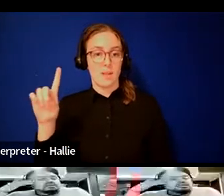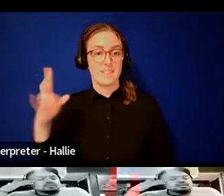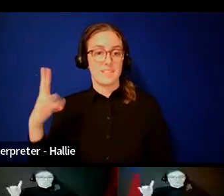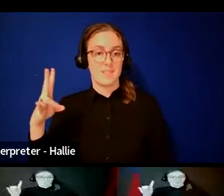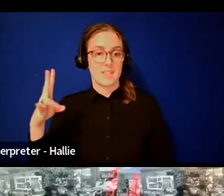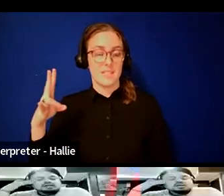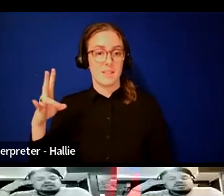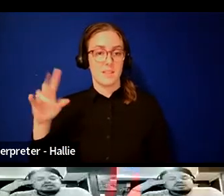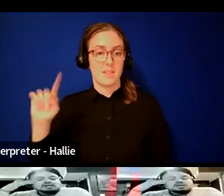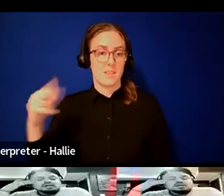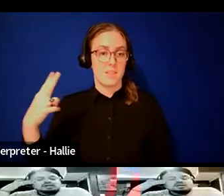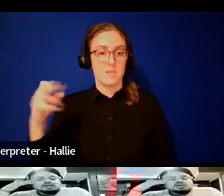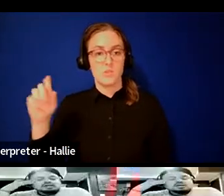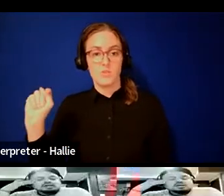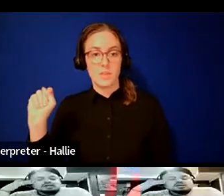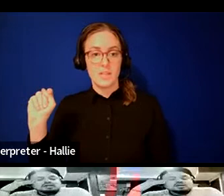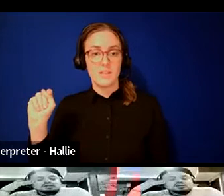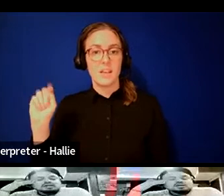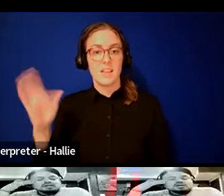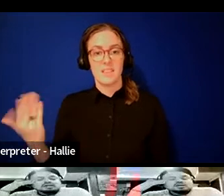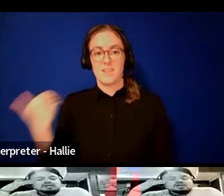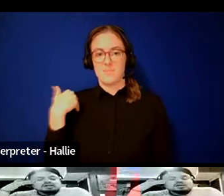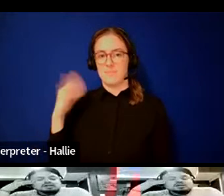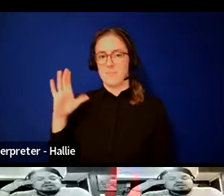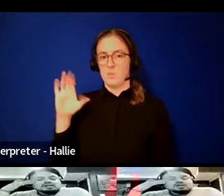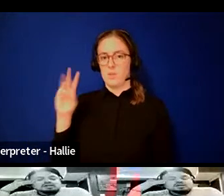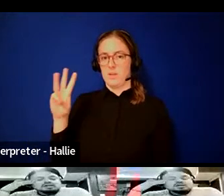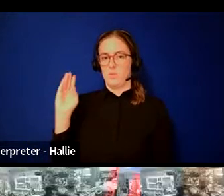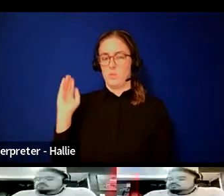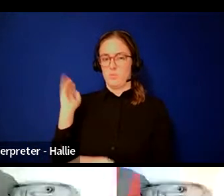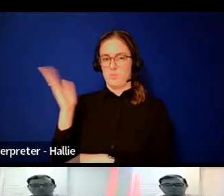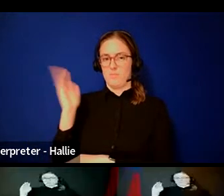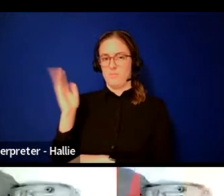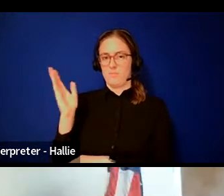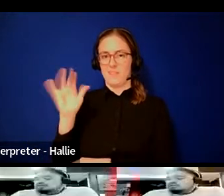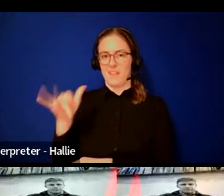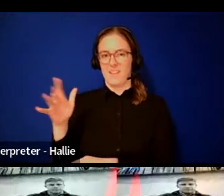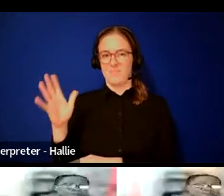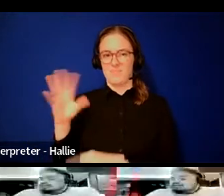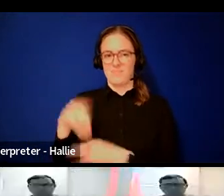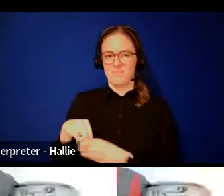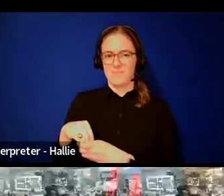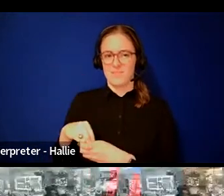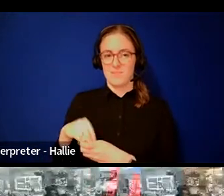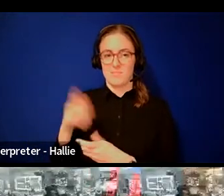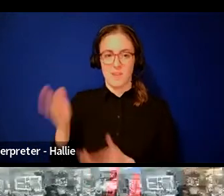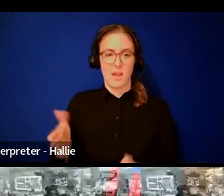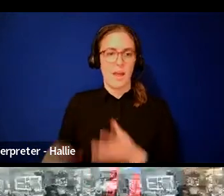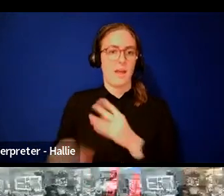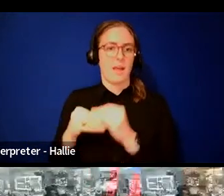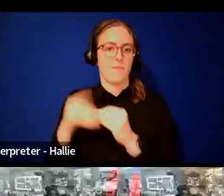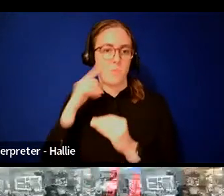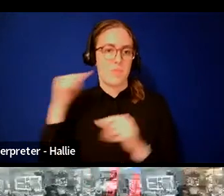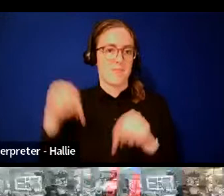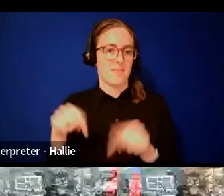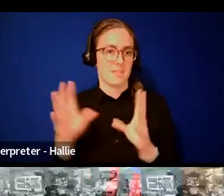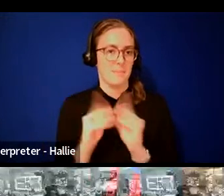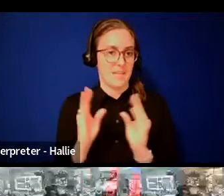was also presented at our last COW meeting 2 weeks ago. Can I get a second to allow this